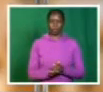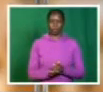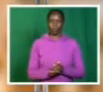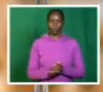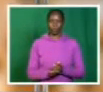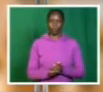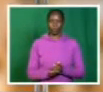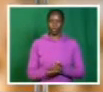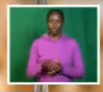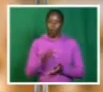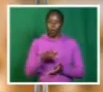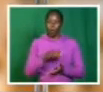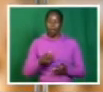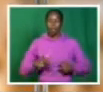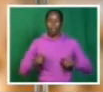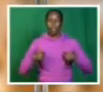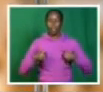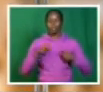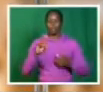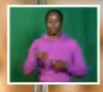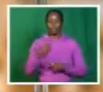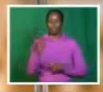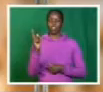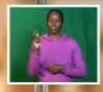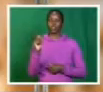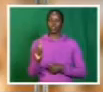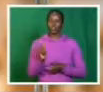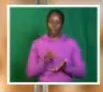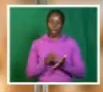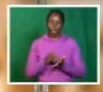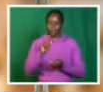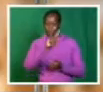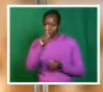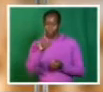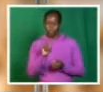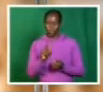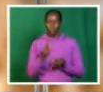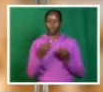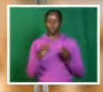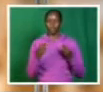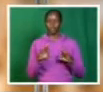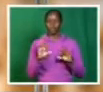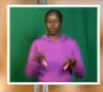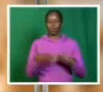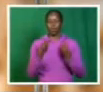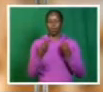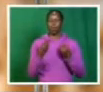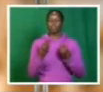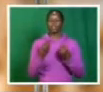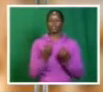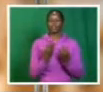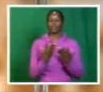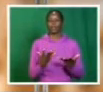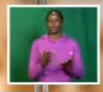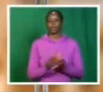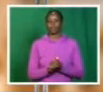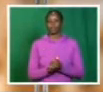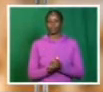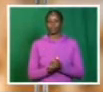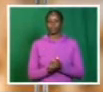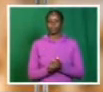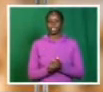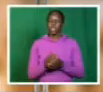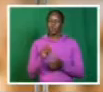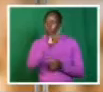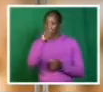on YouTube and on Facebook. And if you have any questions, please feel free to use our WhatsApp number. Relevant questions, please,